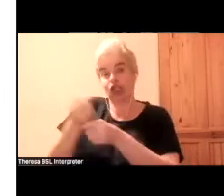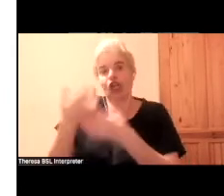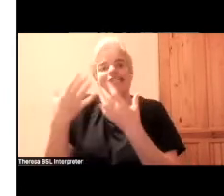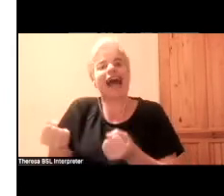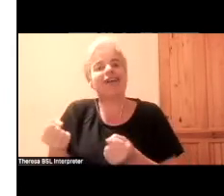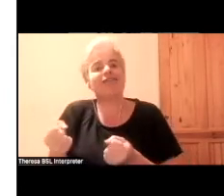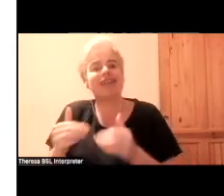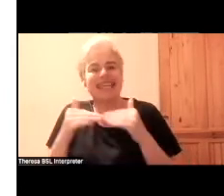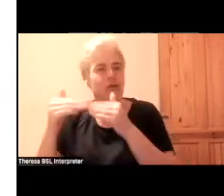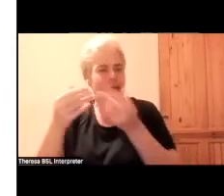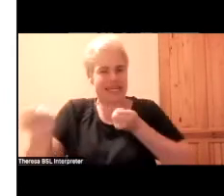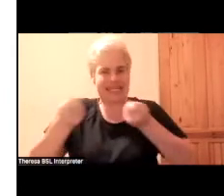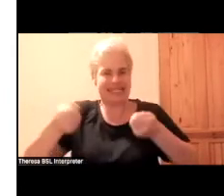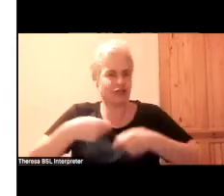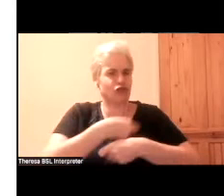equally distributed.